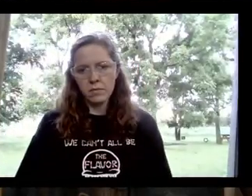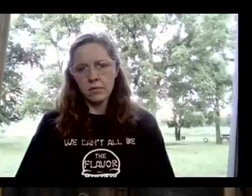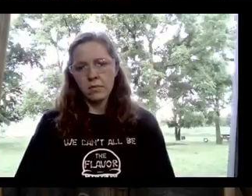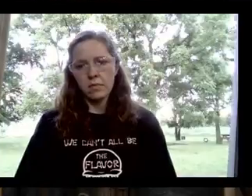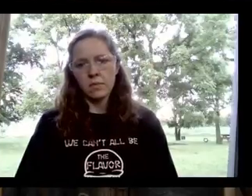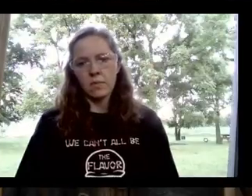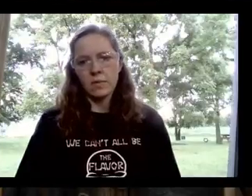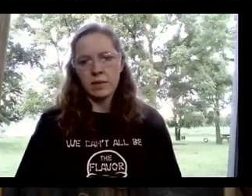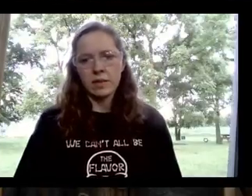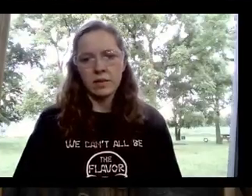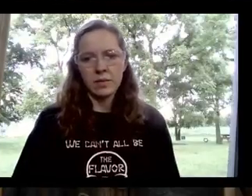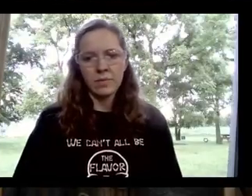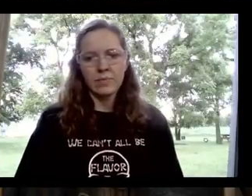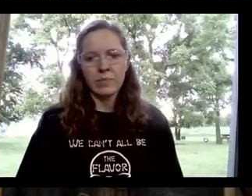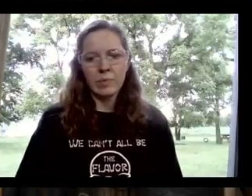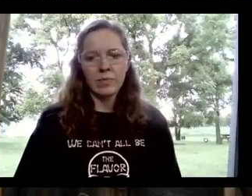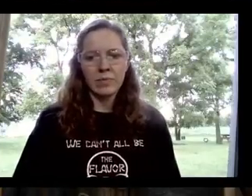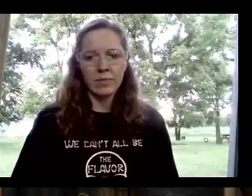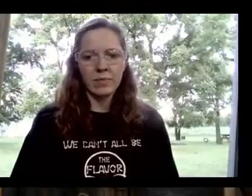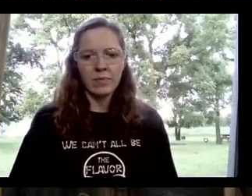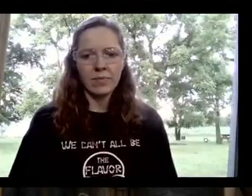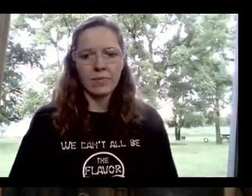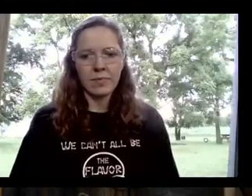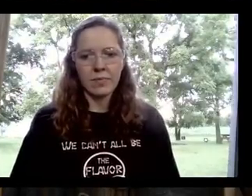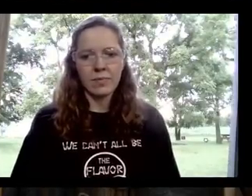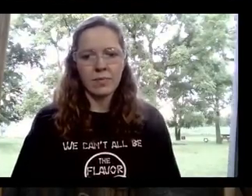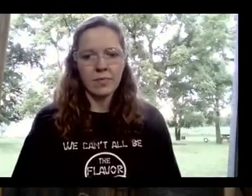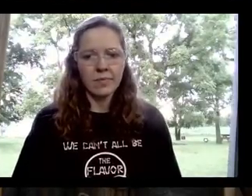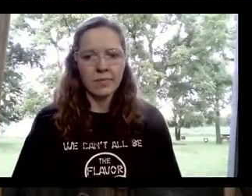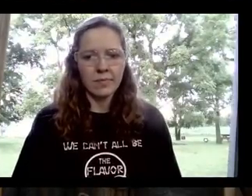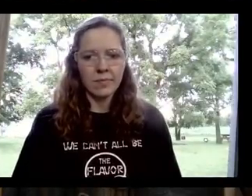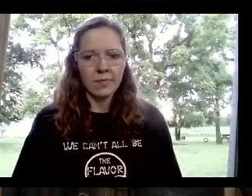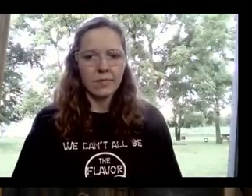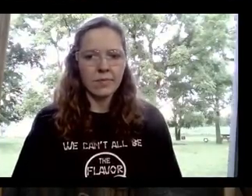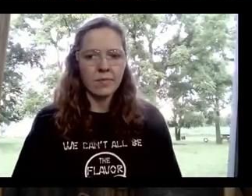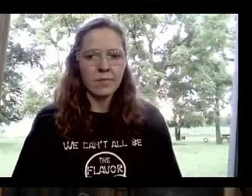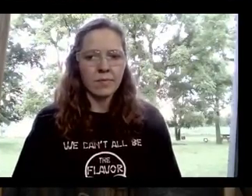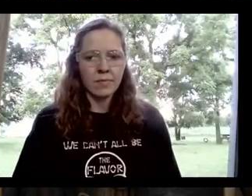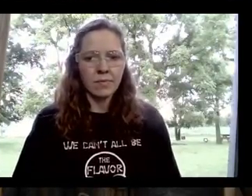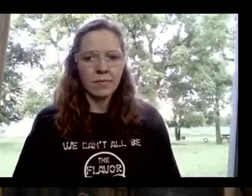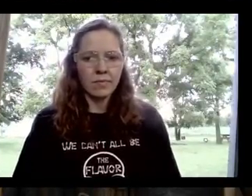100 years plus. So, you know, we're in